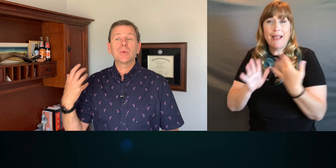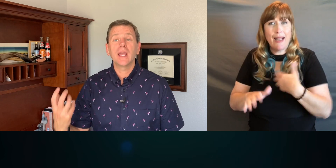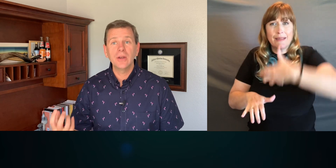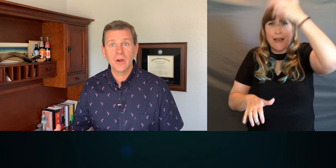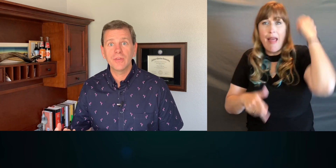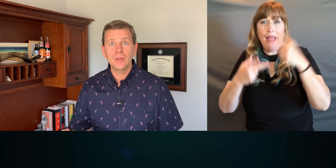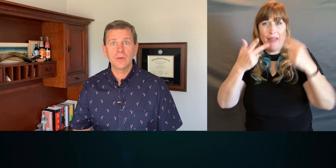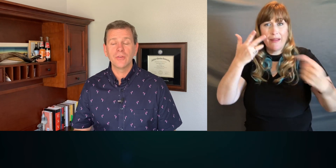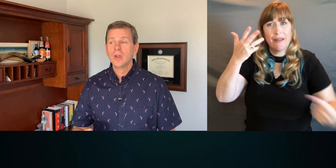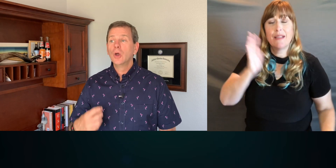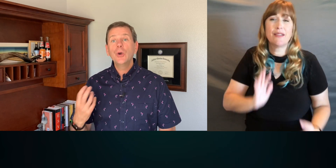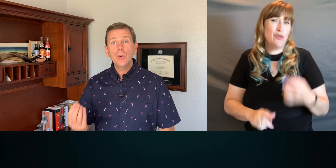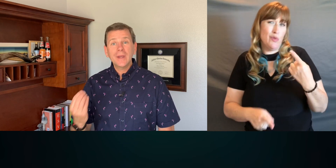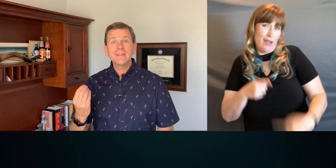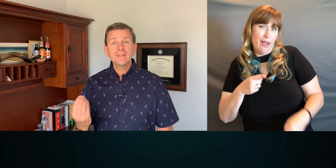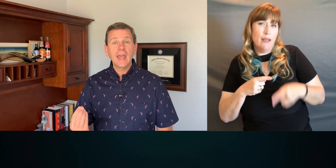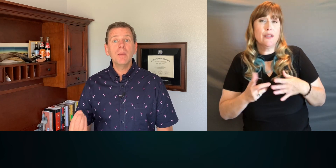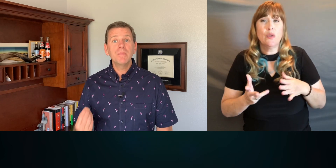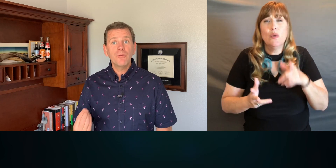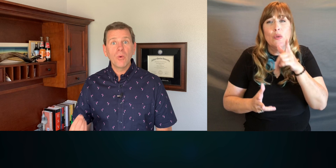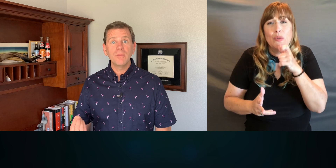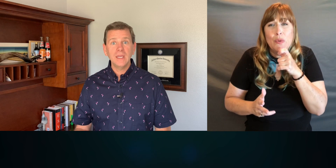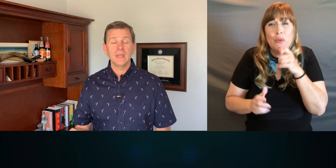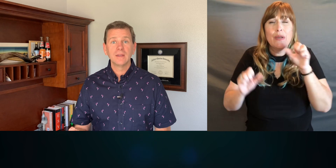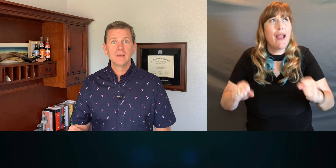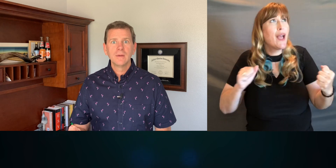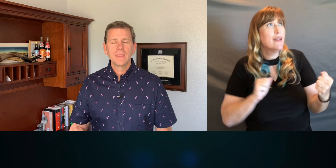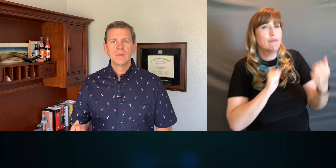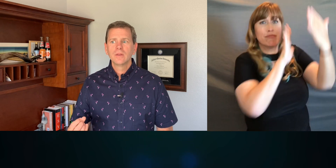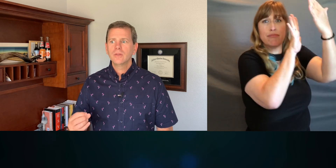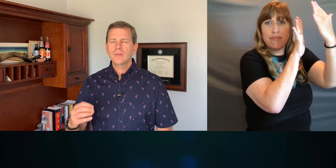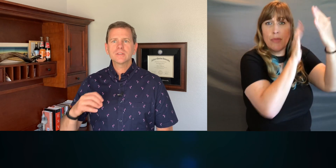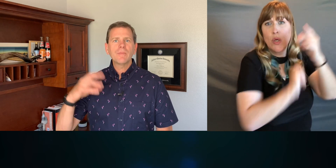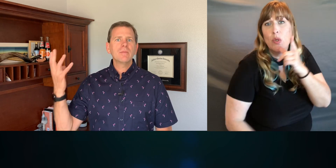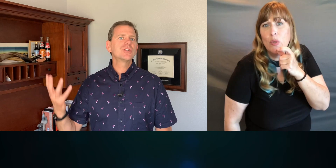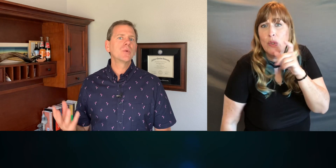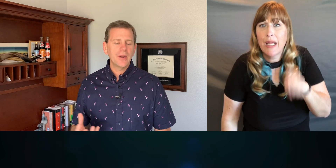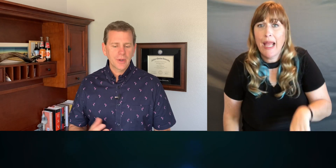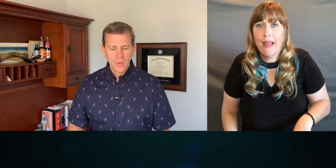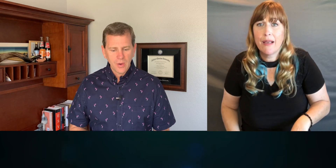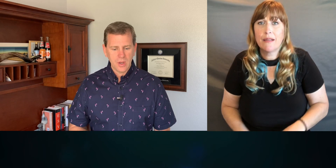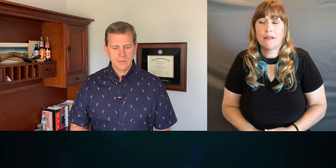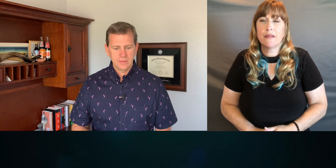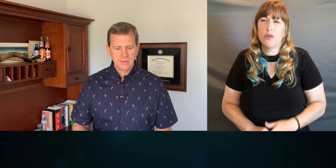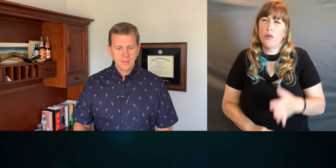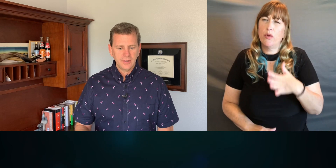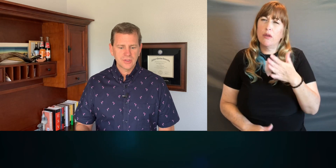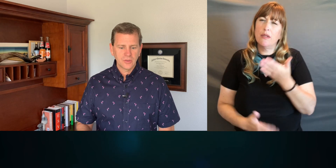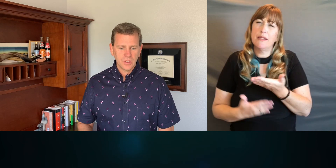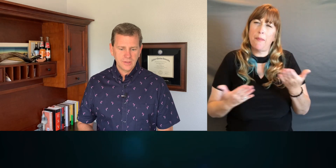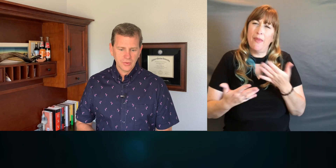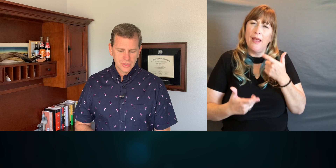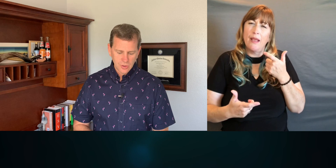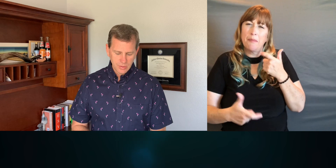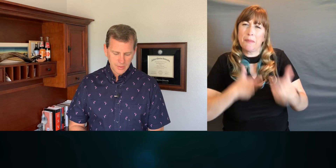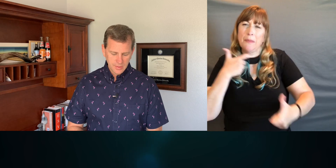the creator of the universe. Who can stand before me? There's something much greater going on, essentially, is